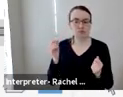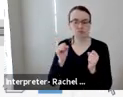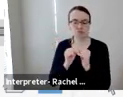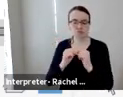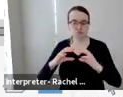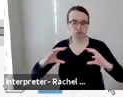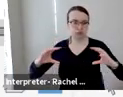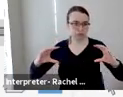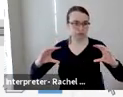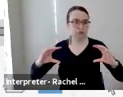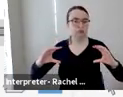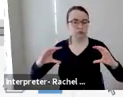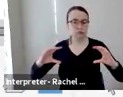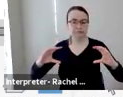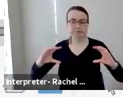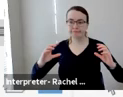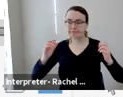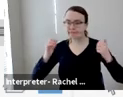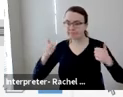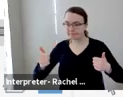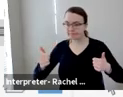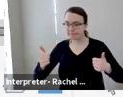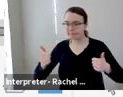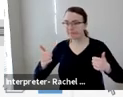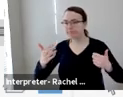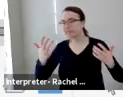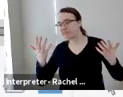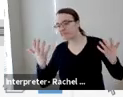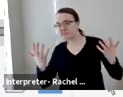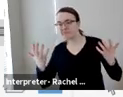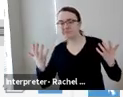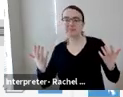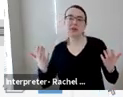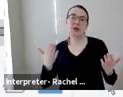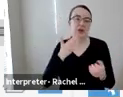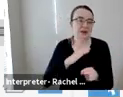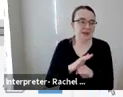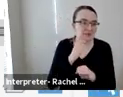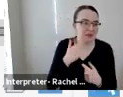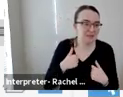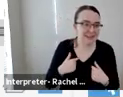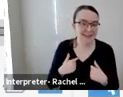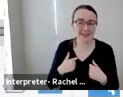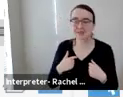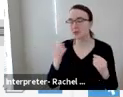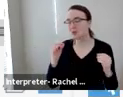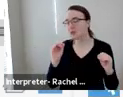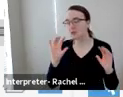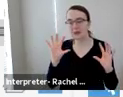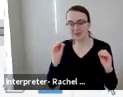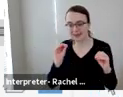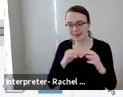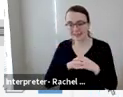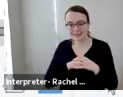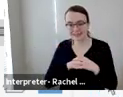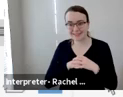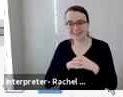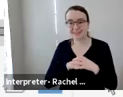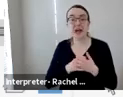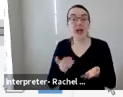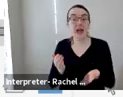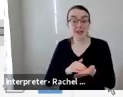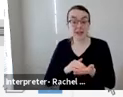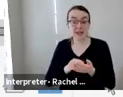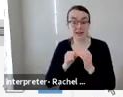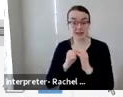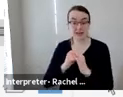Terrific. Awesome. And we're going to say roughly good enough for me. Terrific. And then I'll say extrude again.